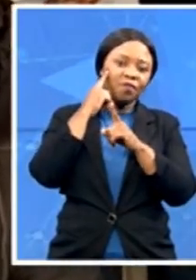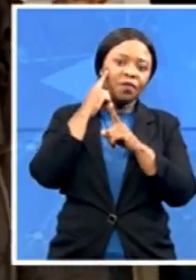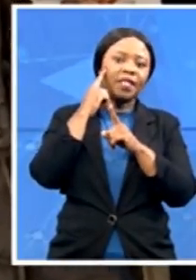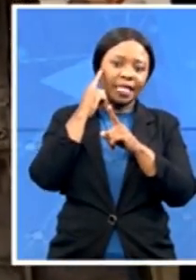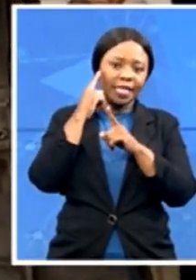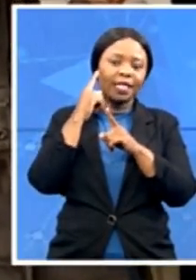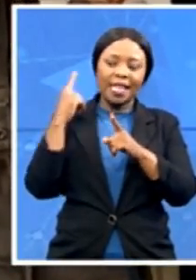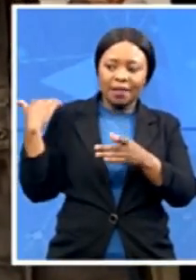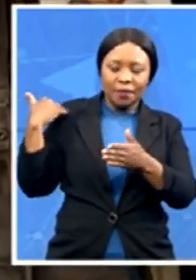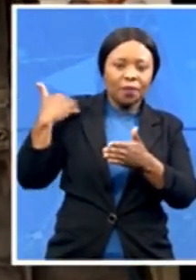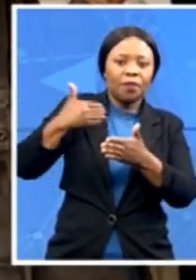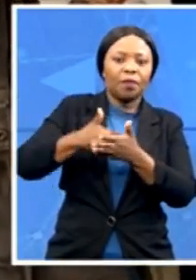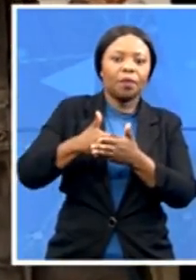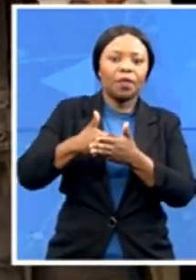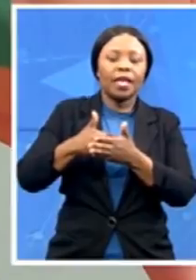Ndithi,